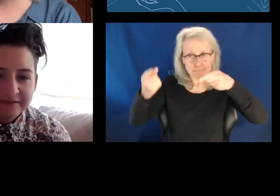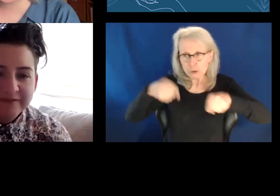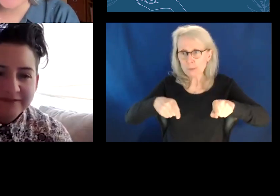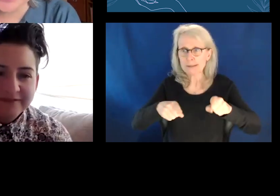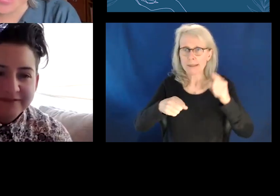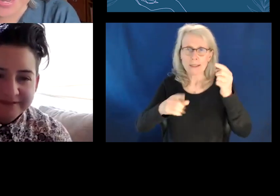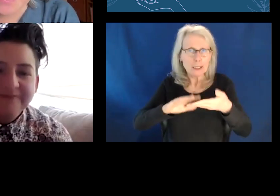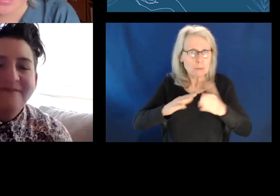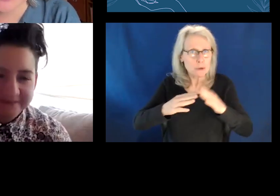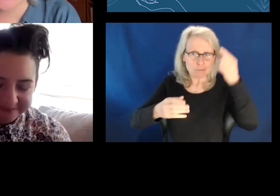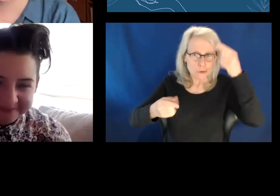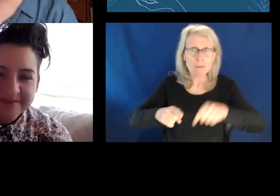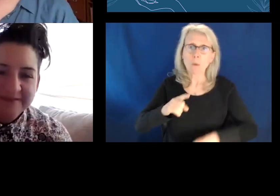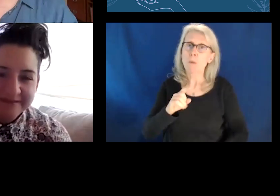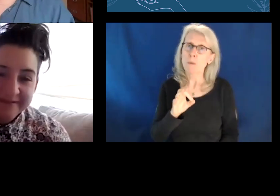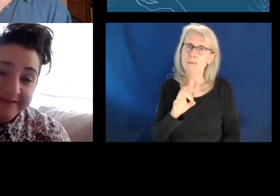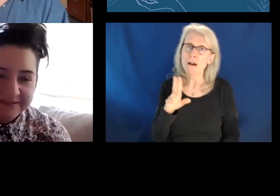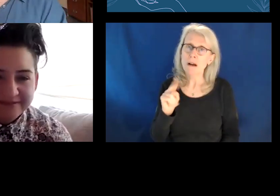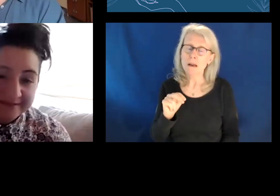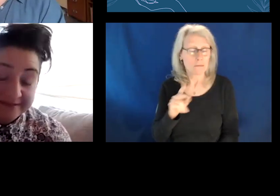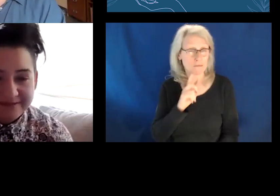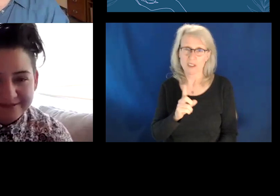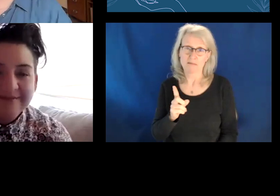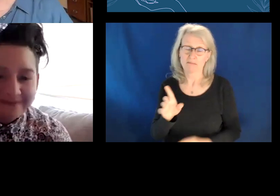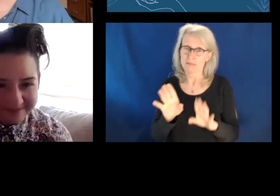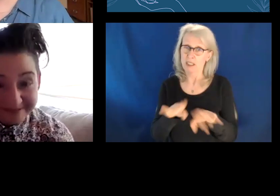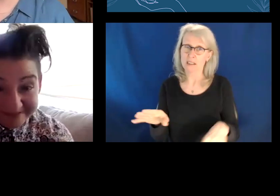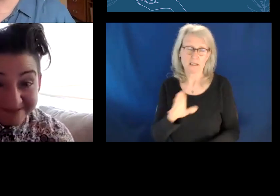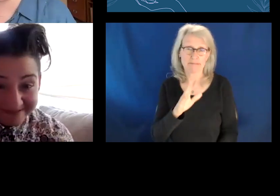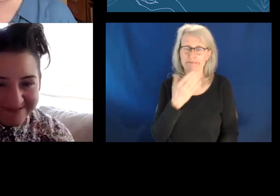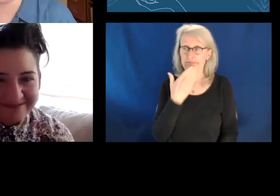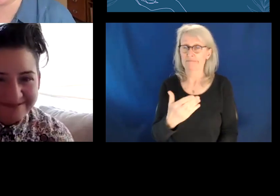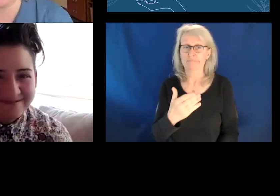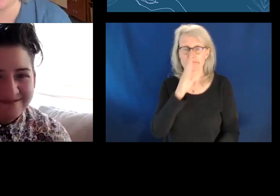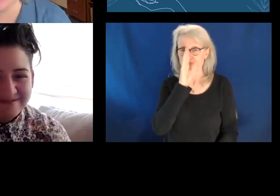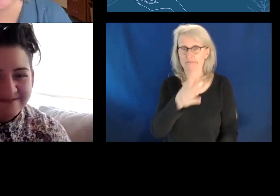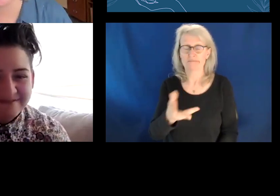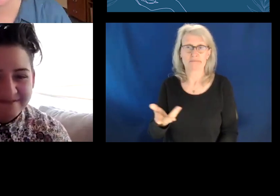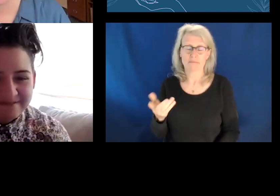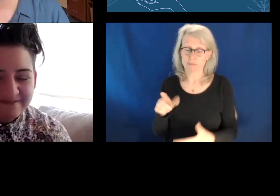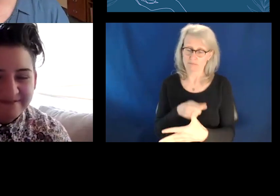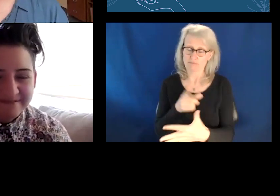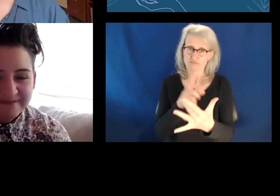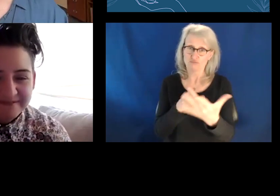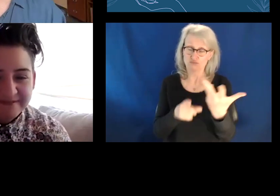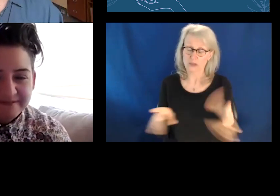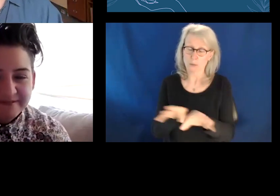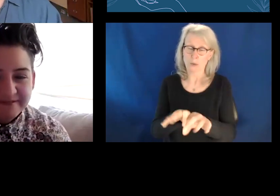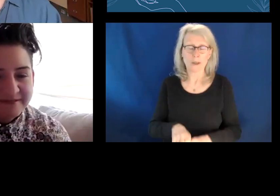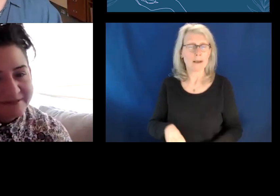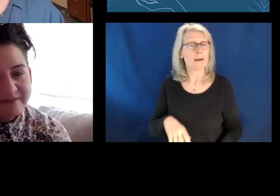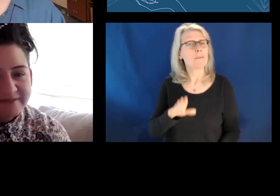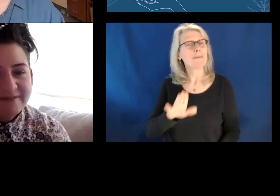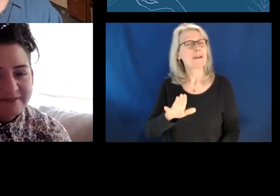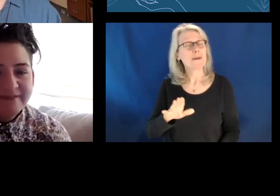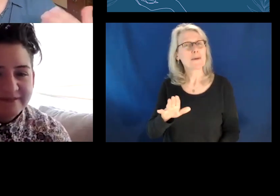And it's really fun because they're actually, kids are really good at saying what should be important in a room, but they voice it in a